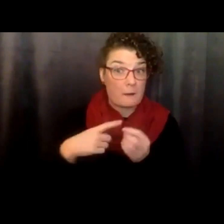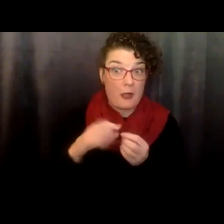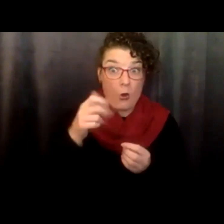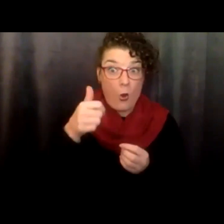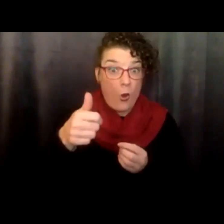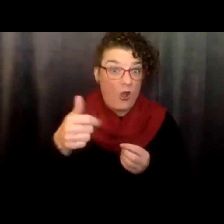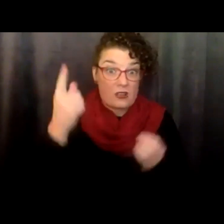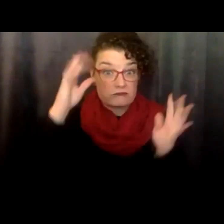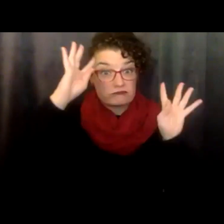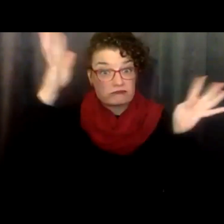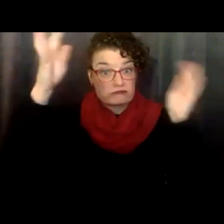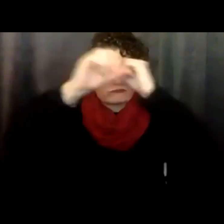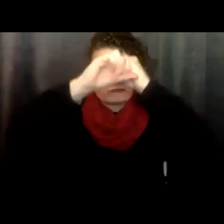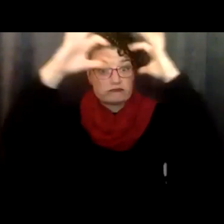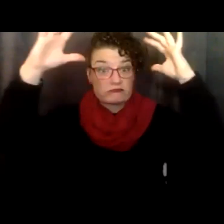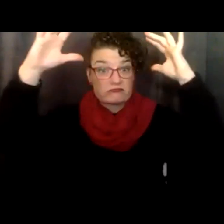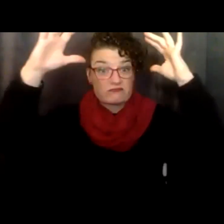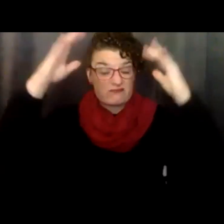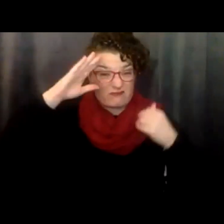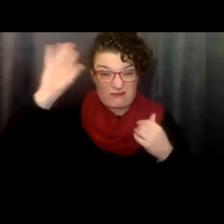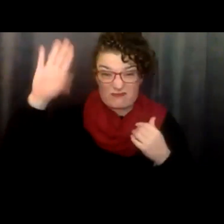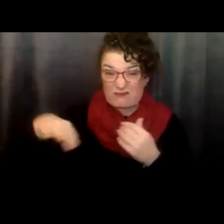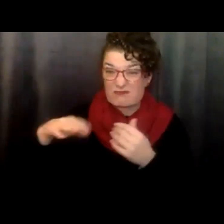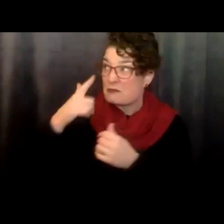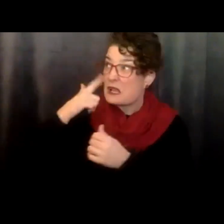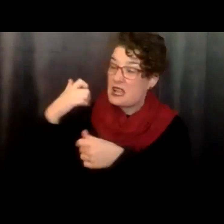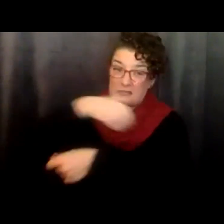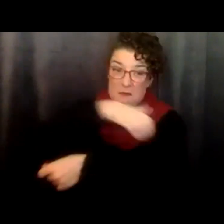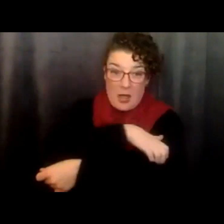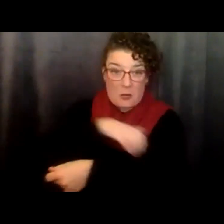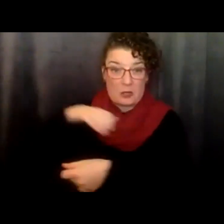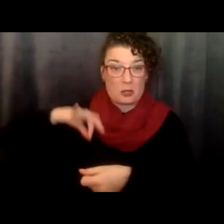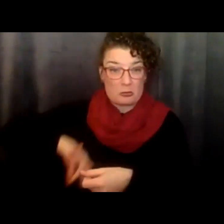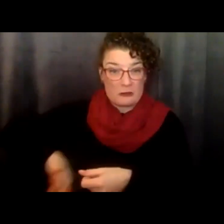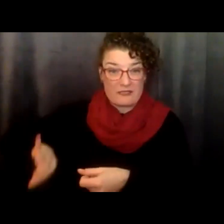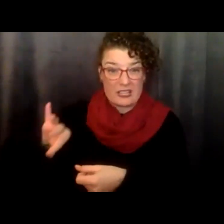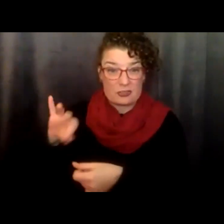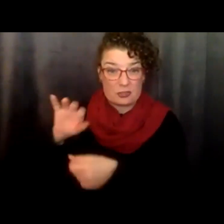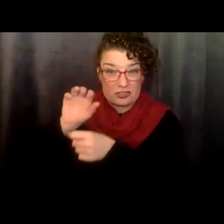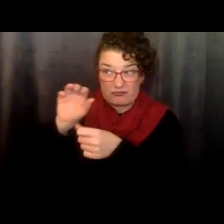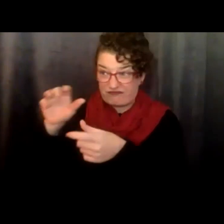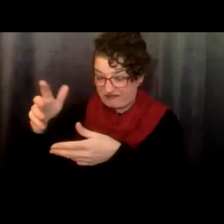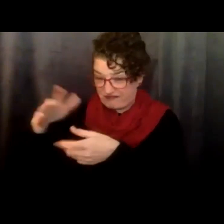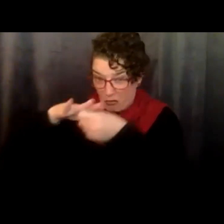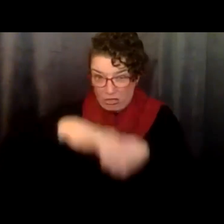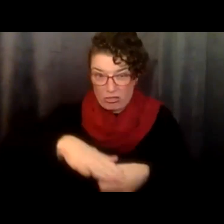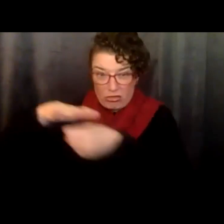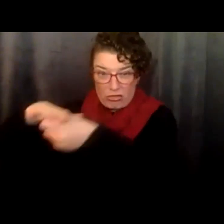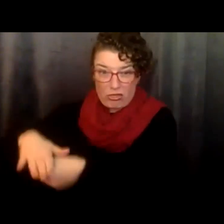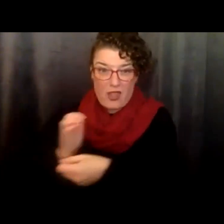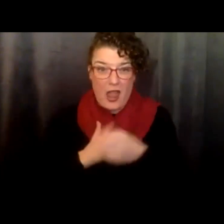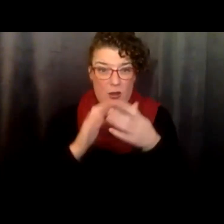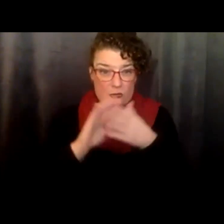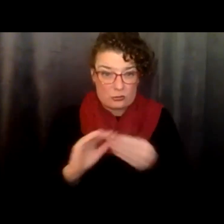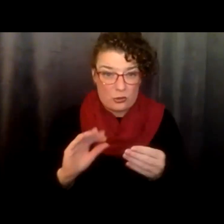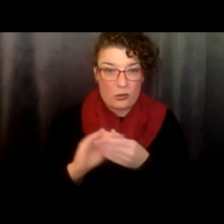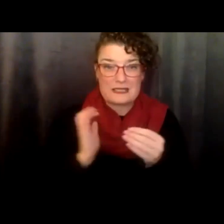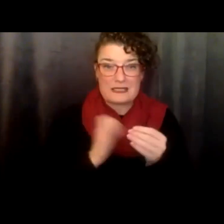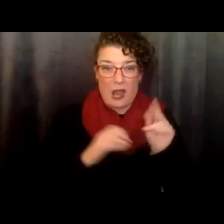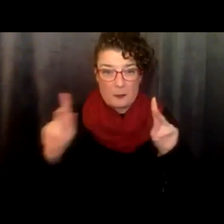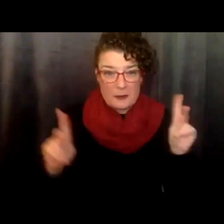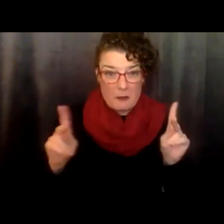ancestor. Because of the ways that power and privilege work, only some of our queer and trans ancestors have been able to leave a record